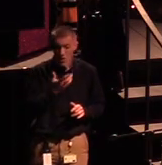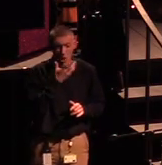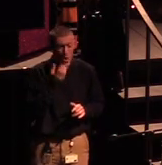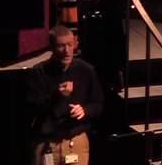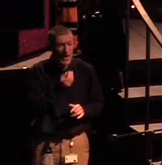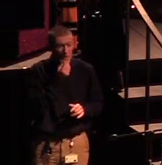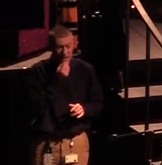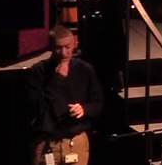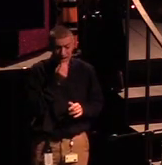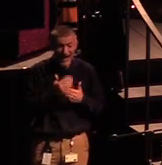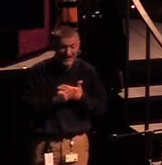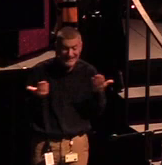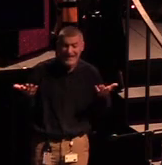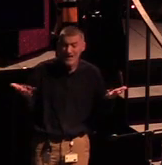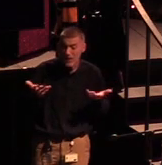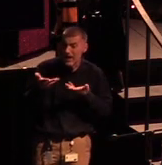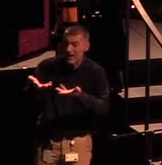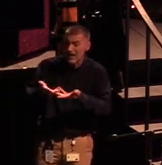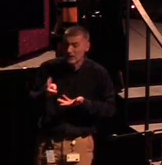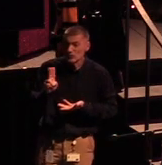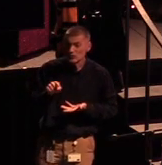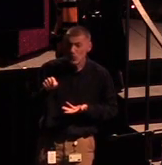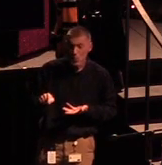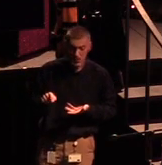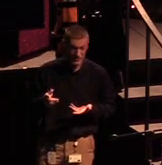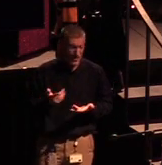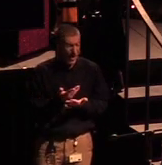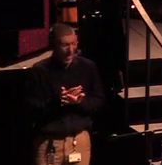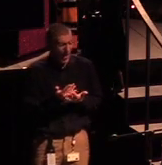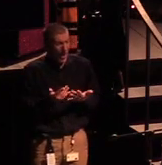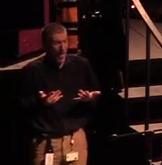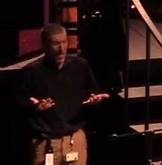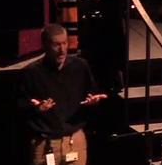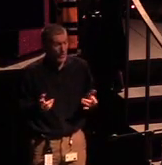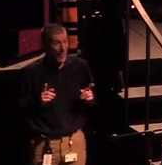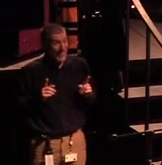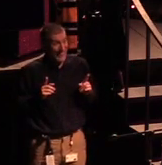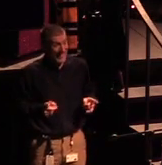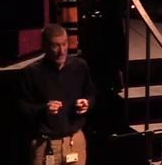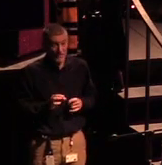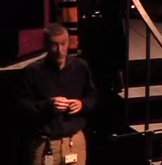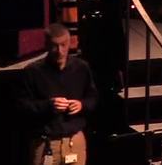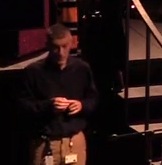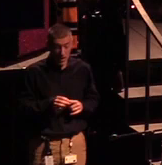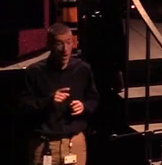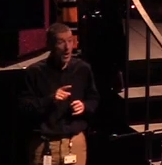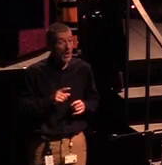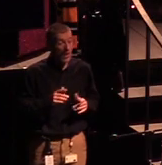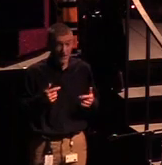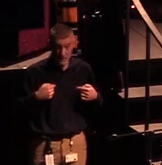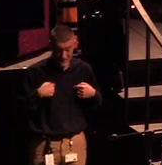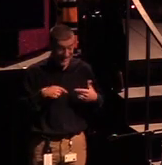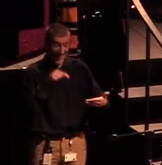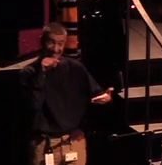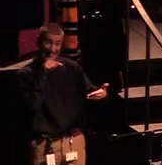a day provided at school so on that rather Stern note I will end and just say that for me